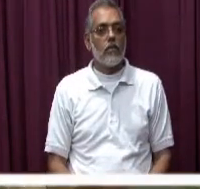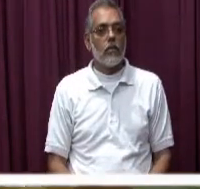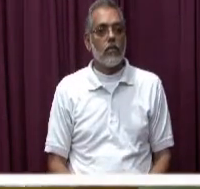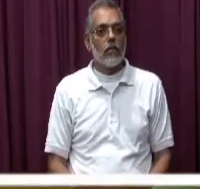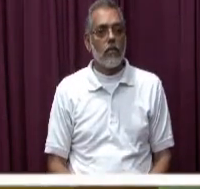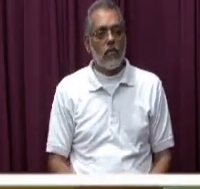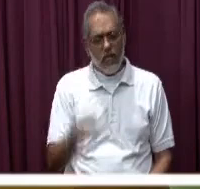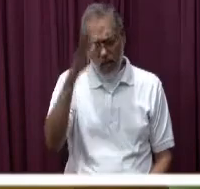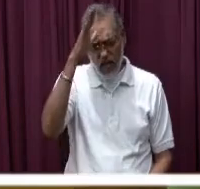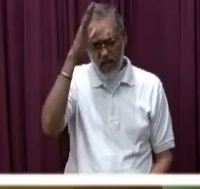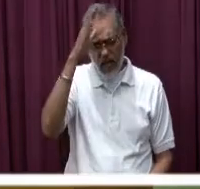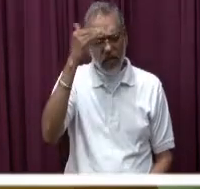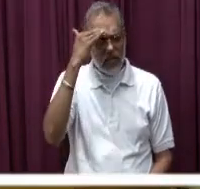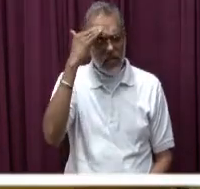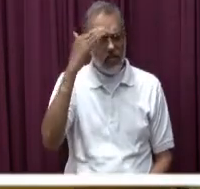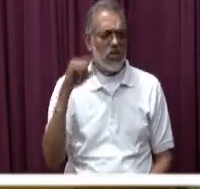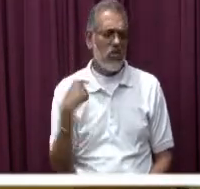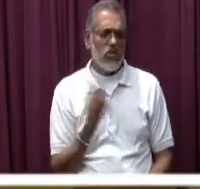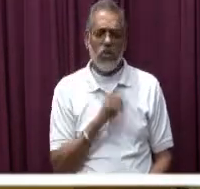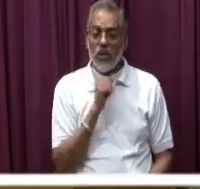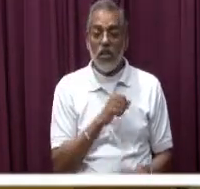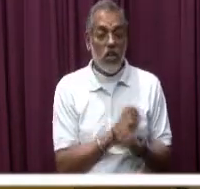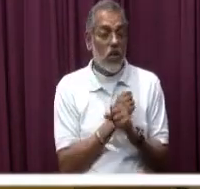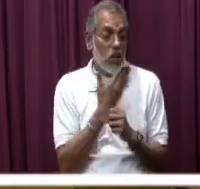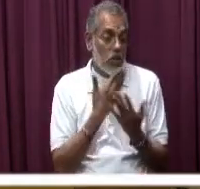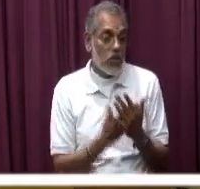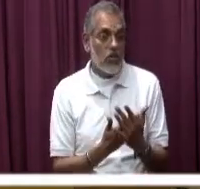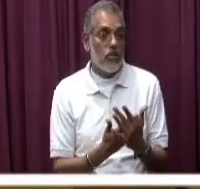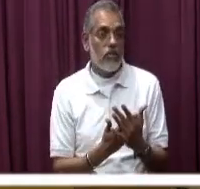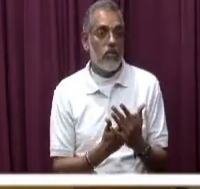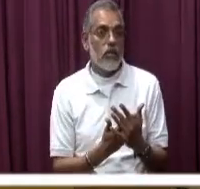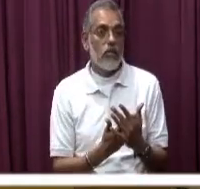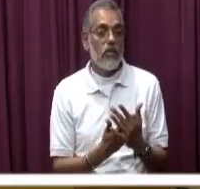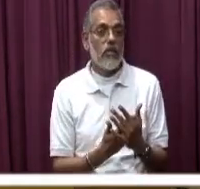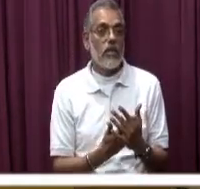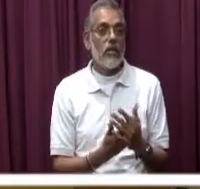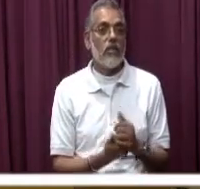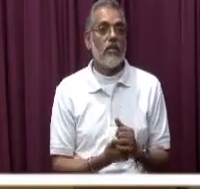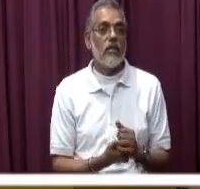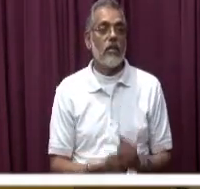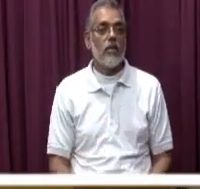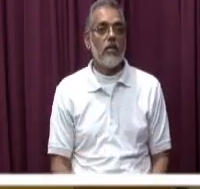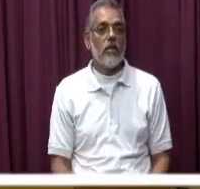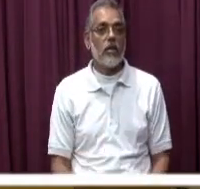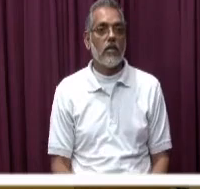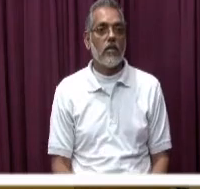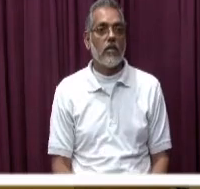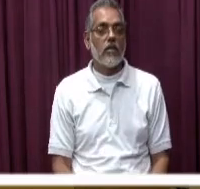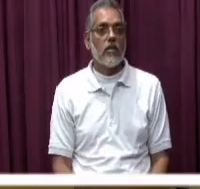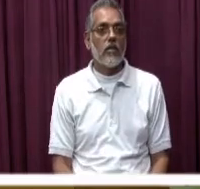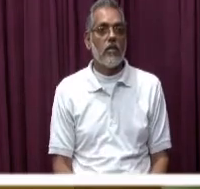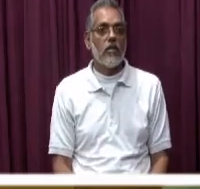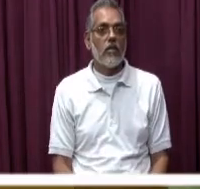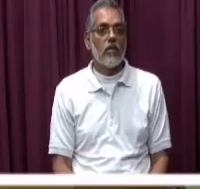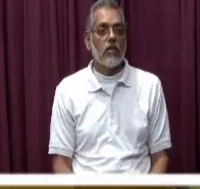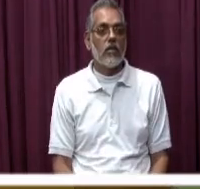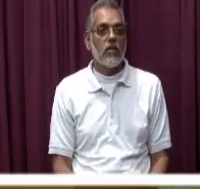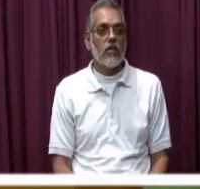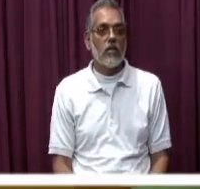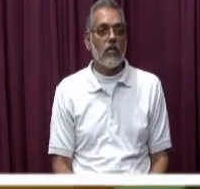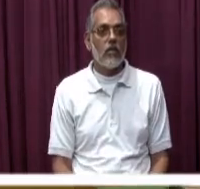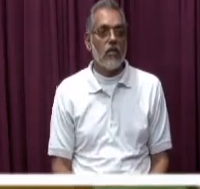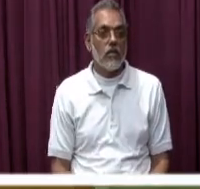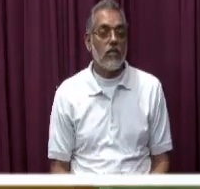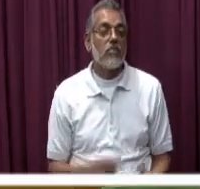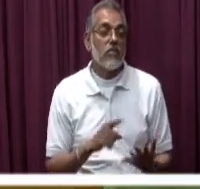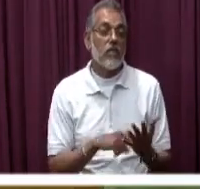Fathers, you know that we haven't done our job well. Eh? You know that. Come on, let me be honest now. You know we haven't